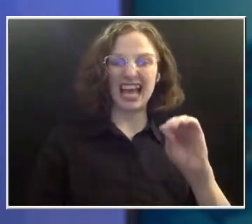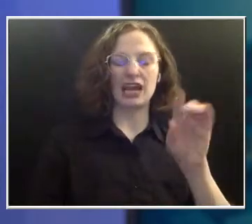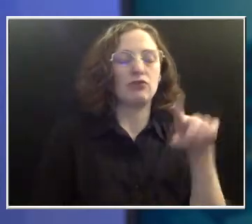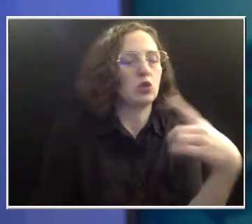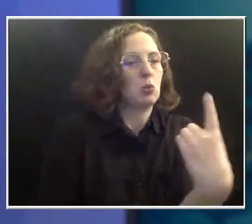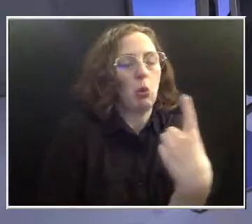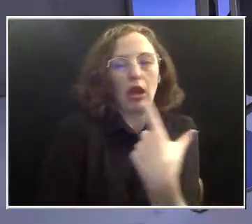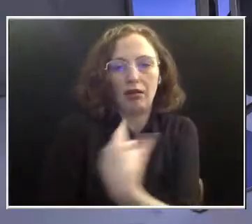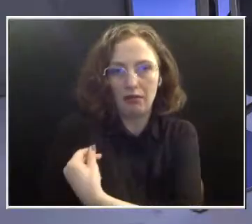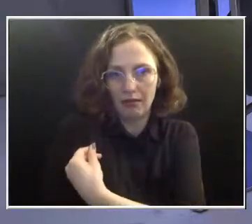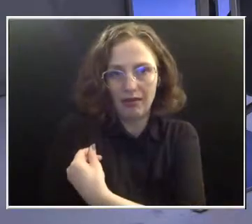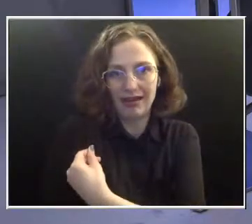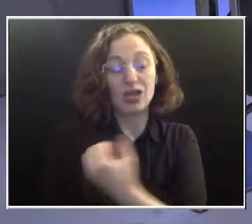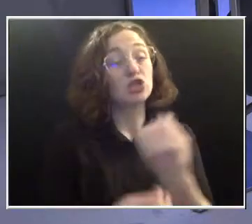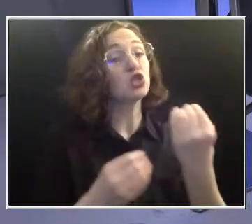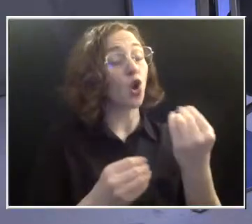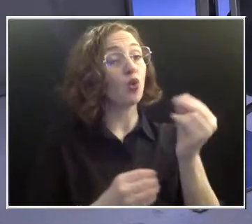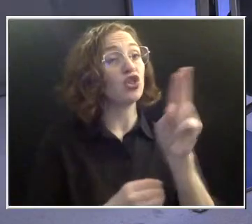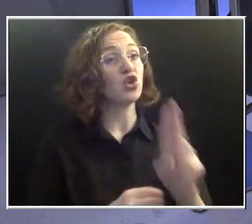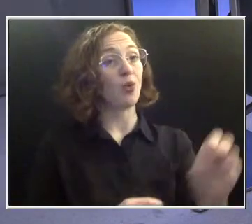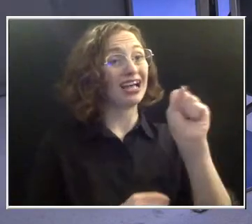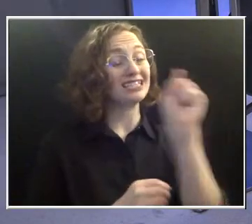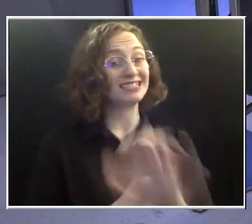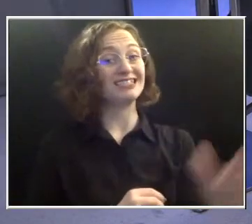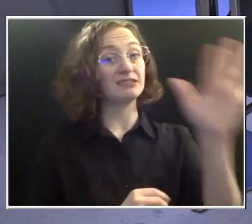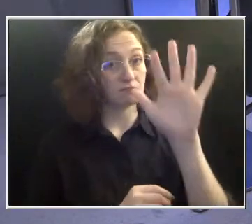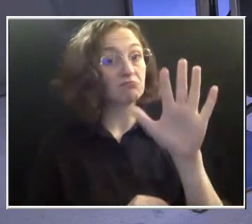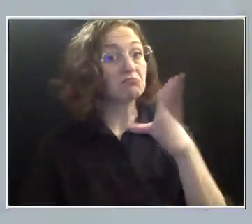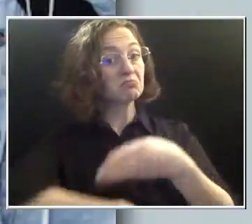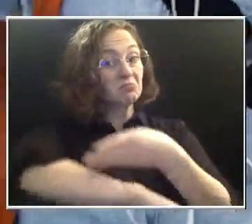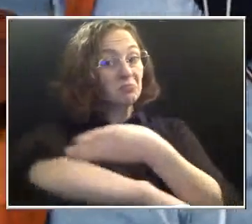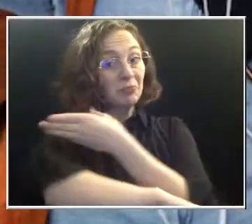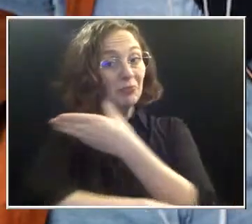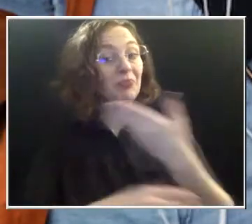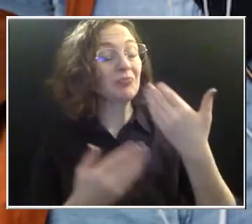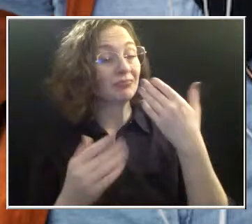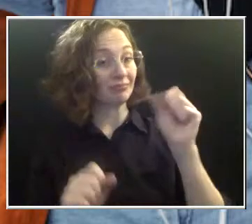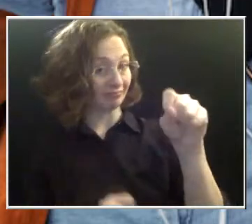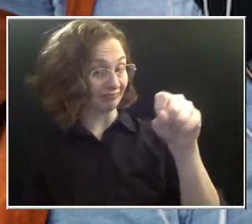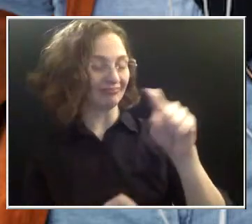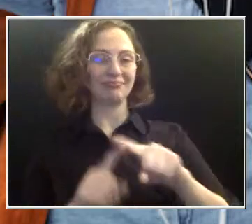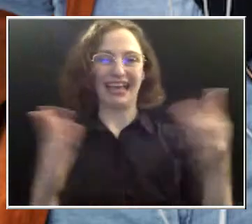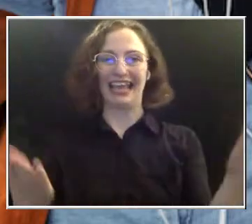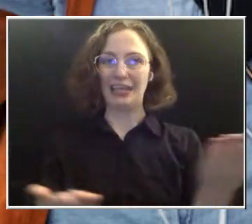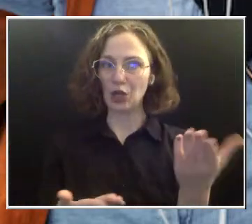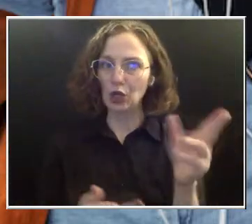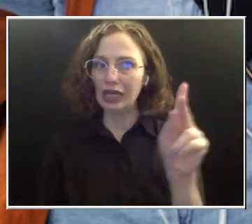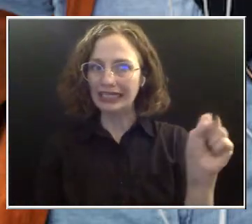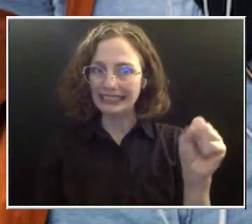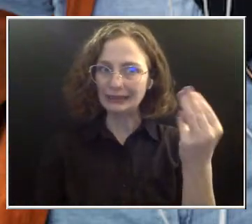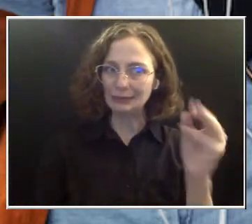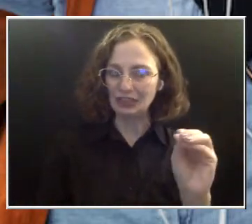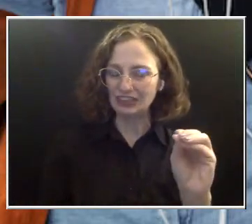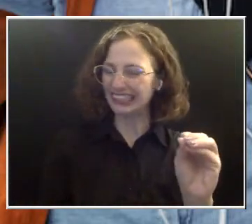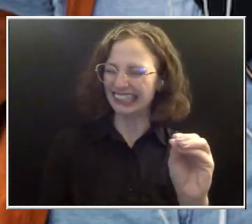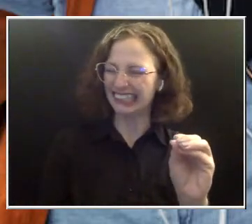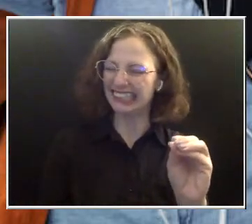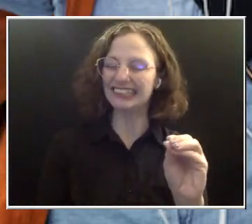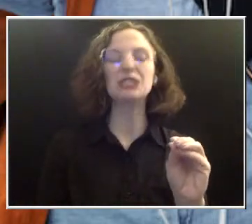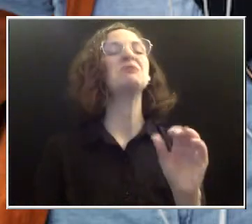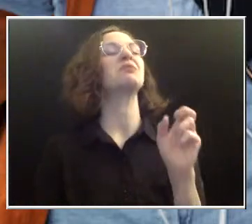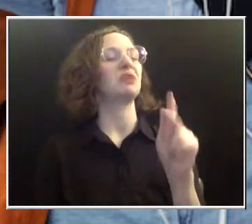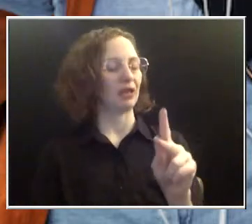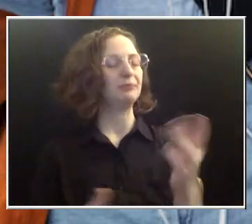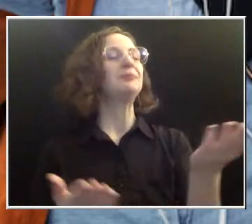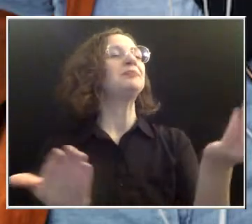in Kansas and Missouri. Okay, we'll keep this conversation going. Be sure to ask your questions. You can use the chat on YouTube or Facebook. You can tweet us or email Medical News